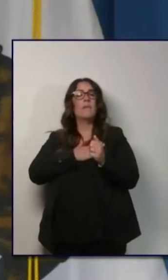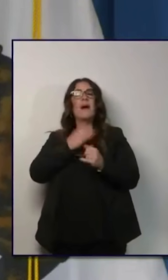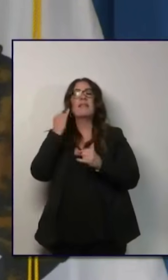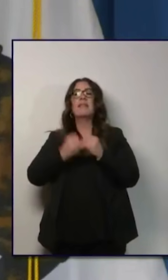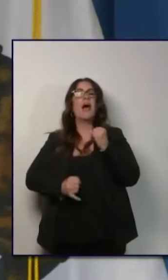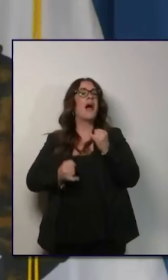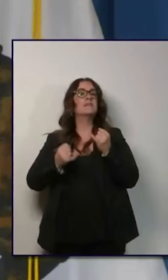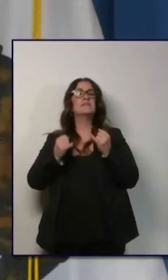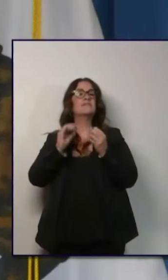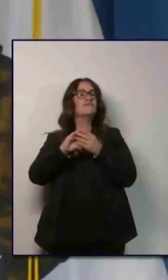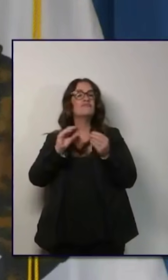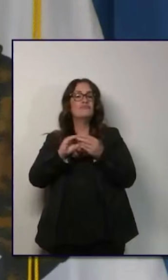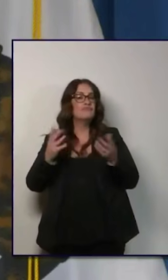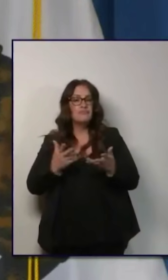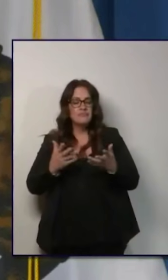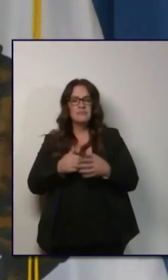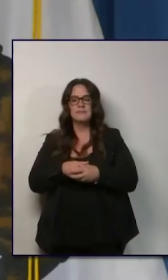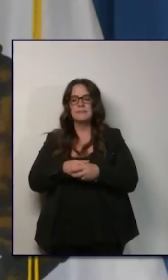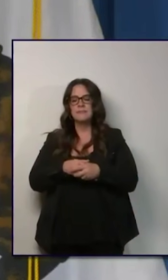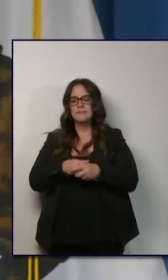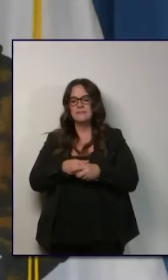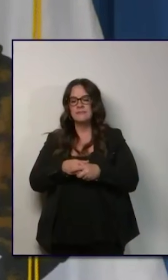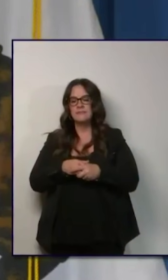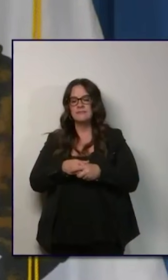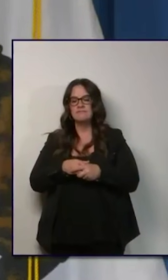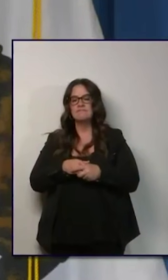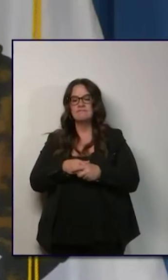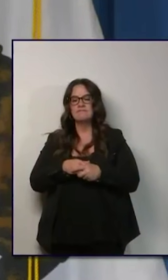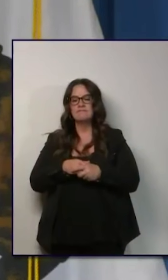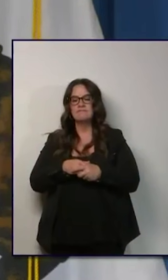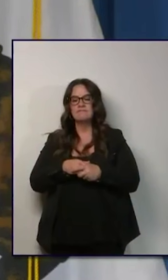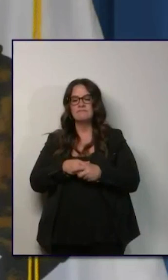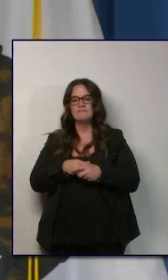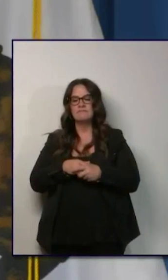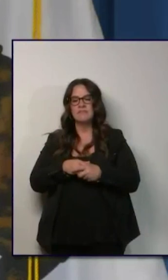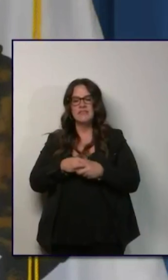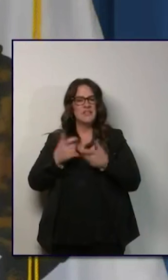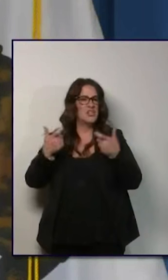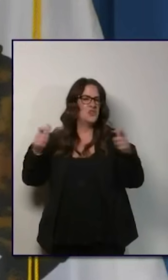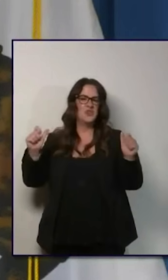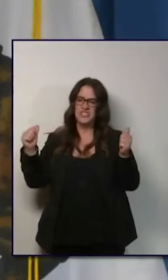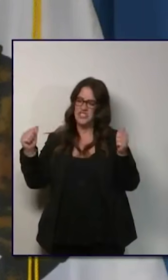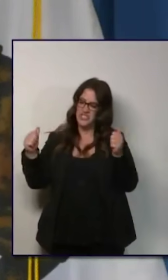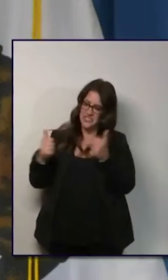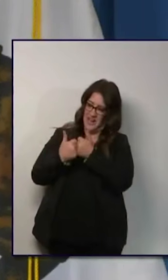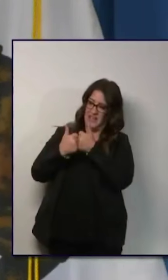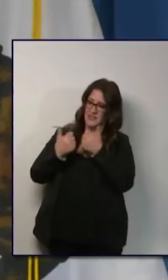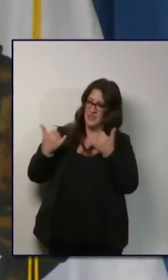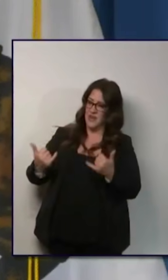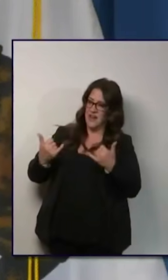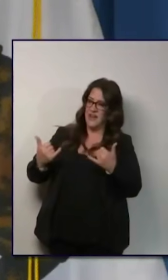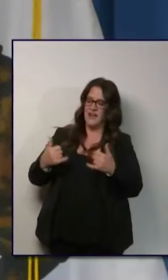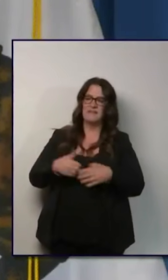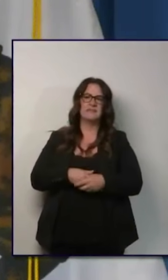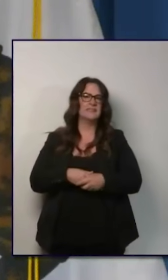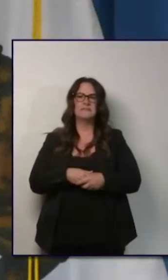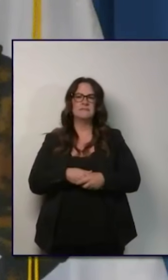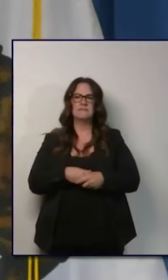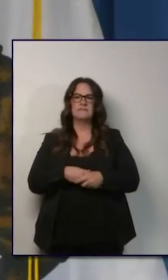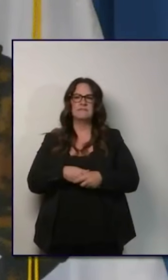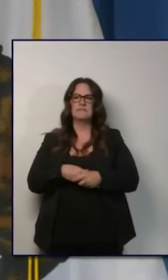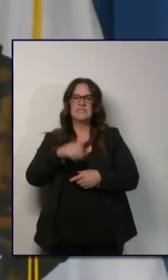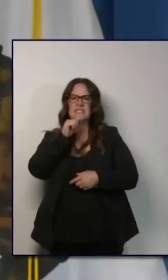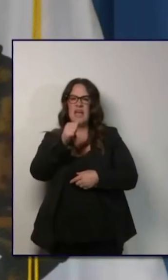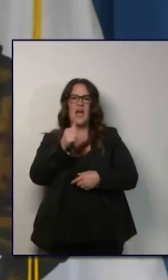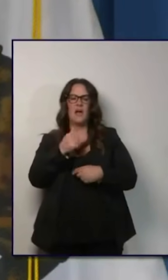a recognition that the enormity of task at hand cannot just be borne by a